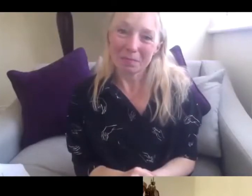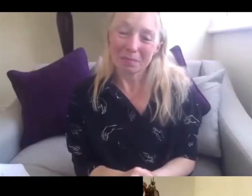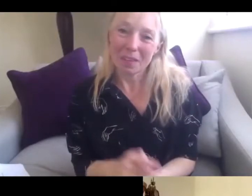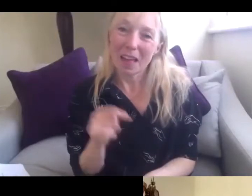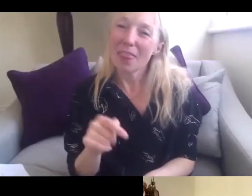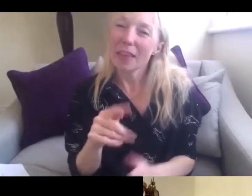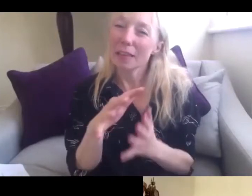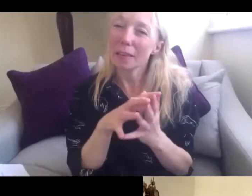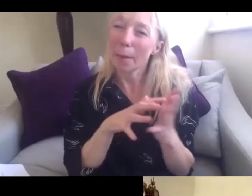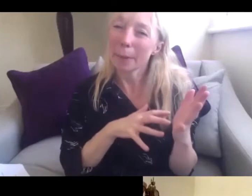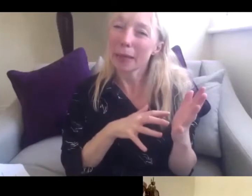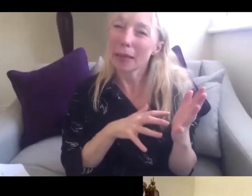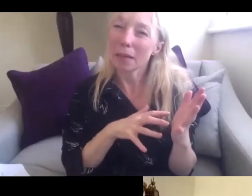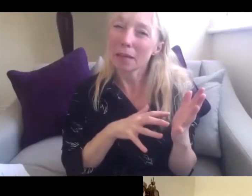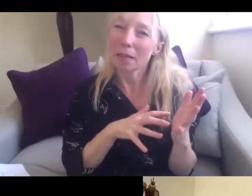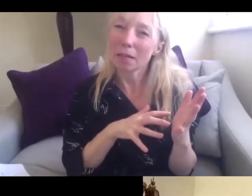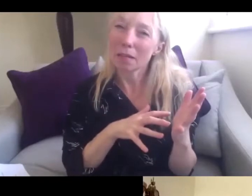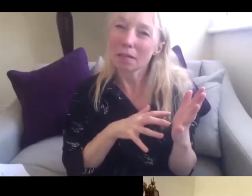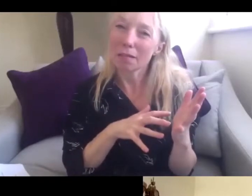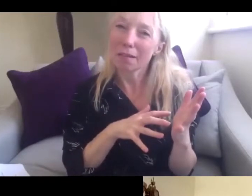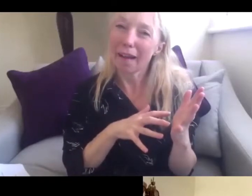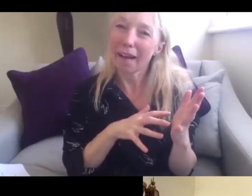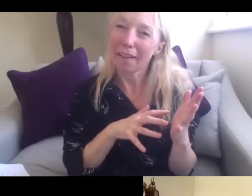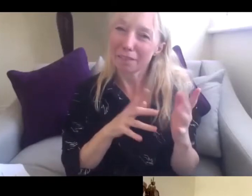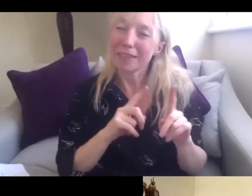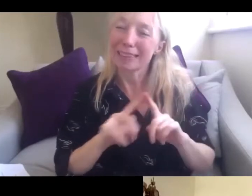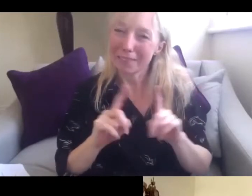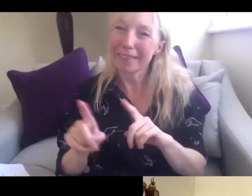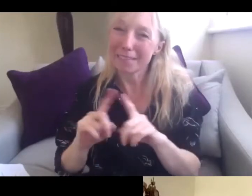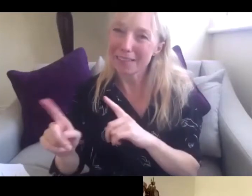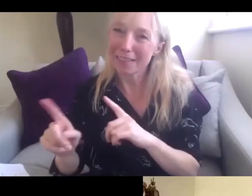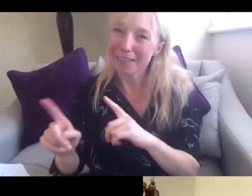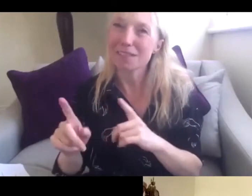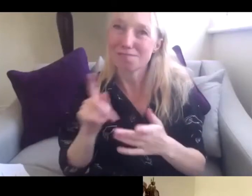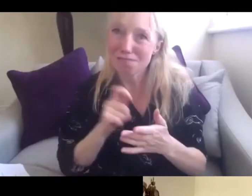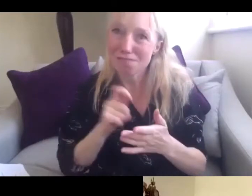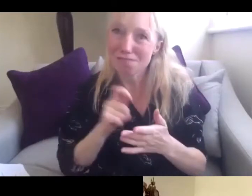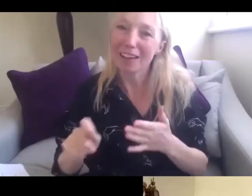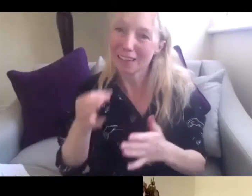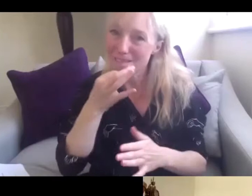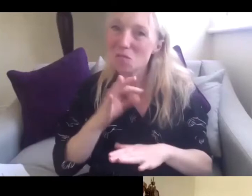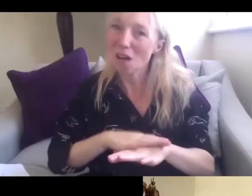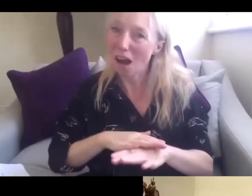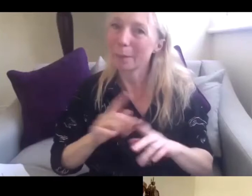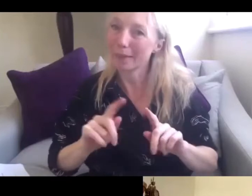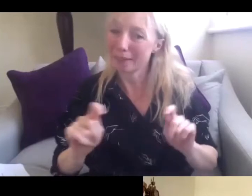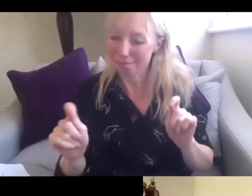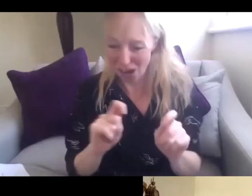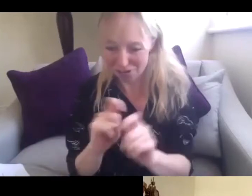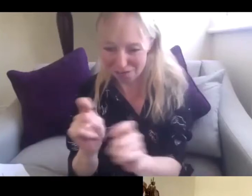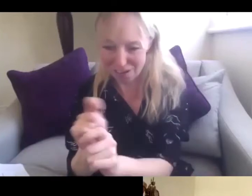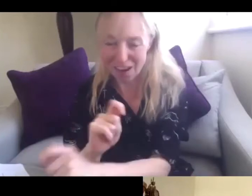I think has had several incarnations. I've rewritten it a few times, and I think this version is definitely the version where I